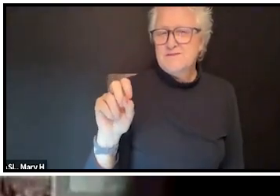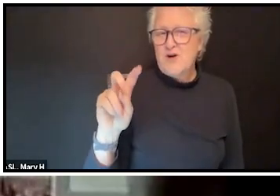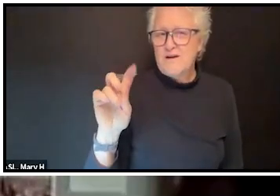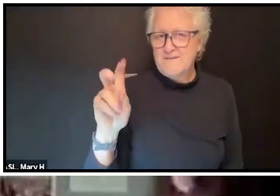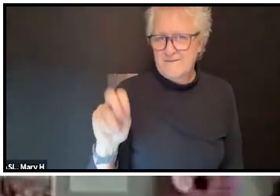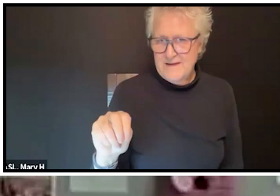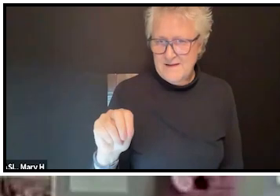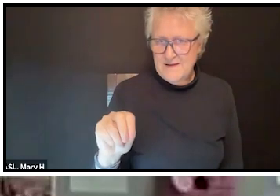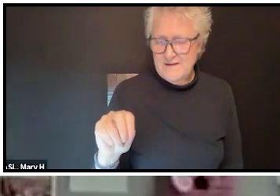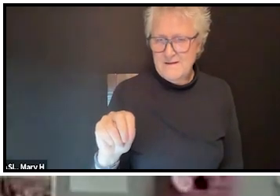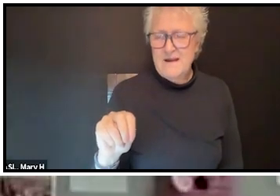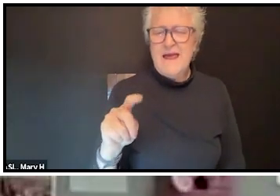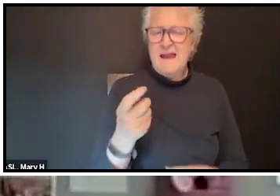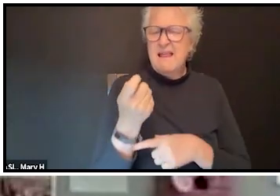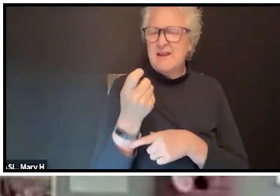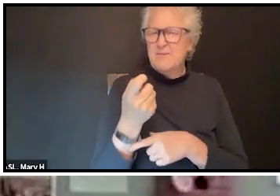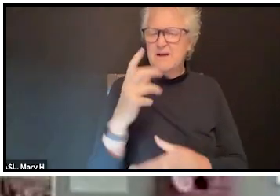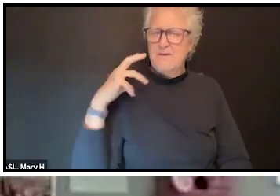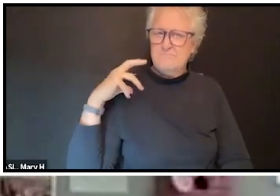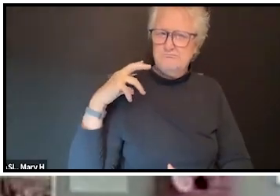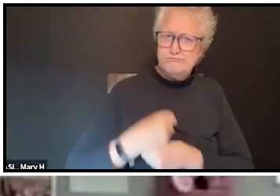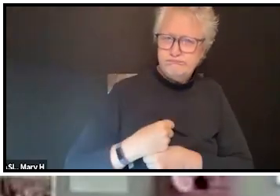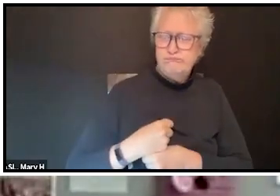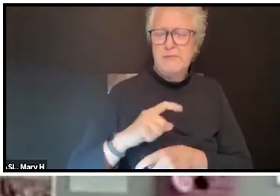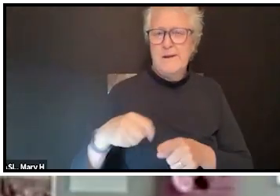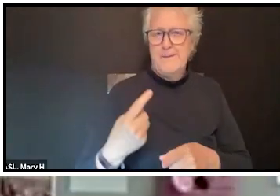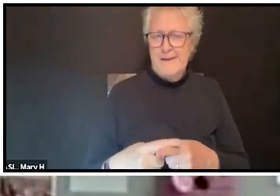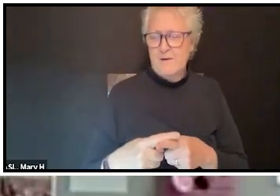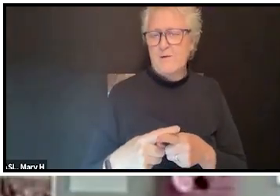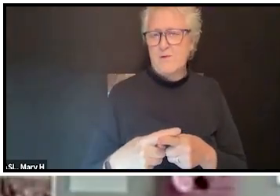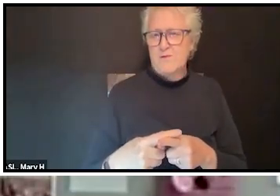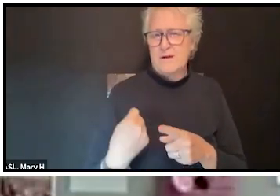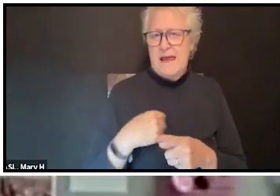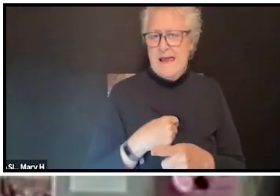2023 webinars, which are on the Ripen website,